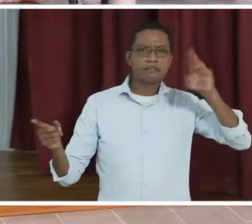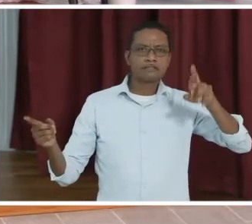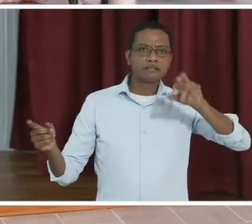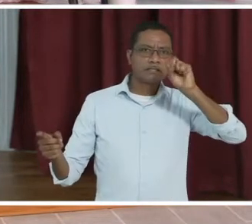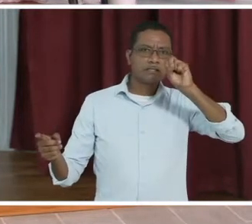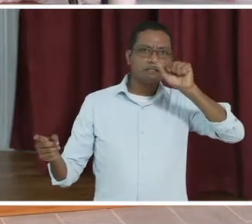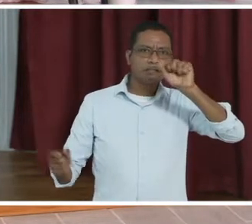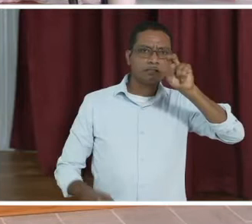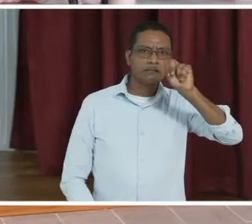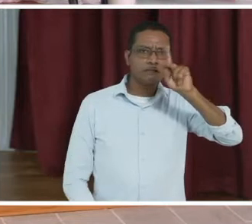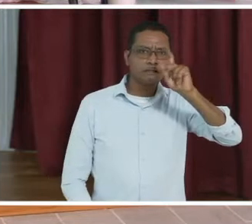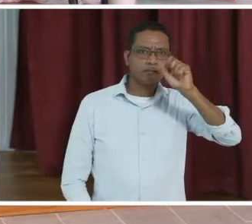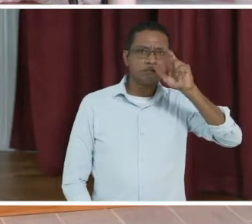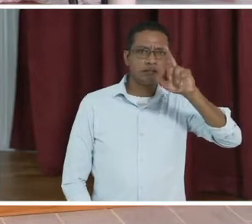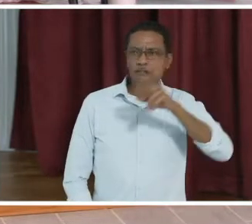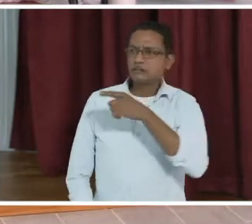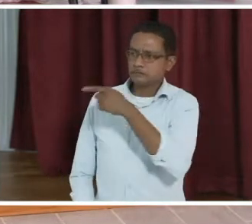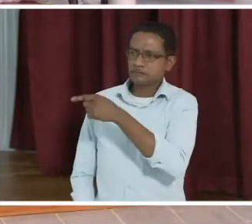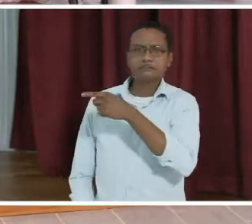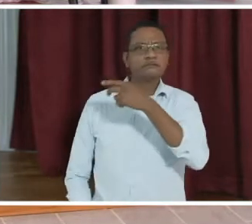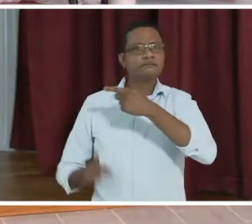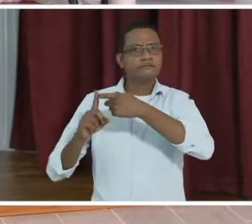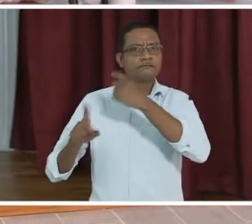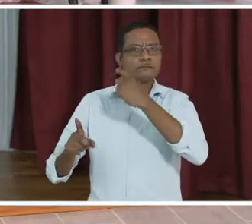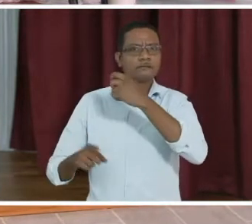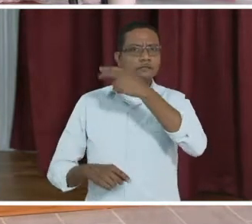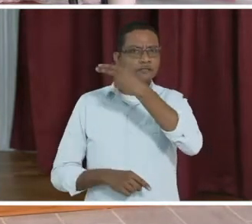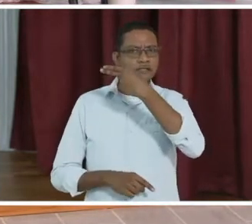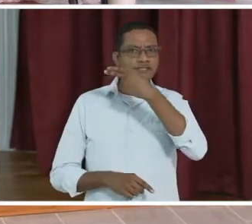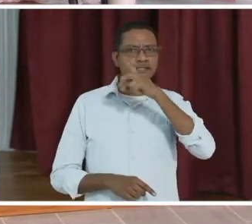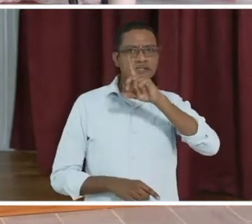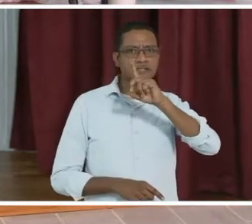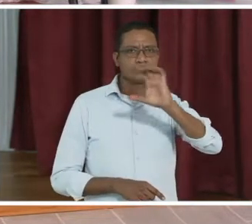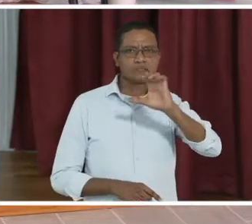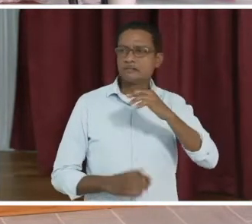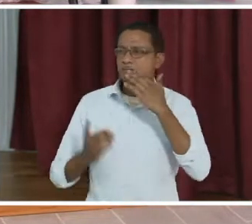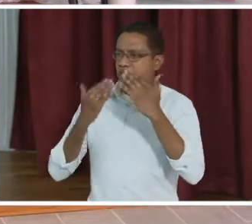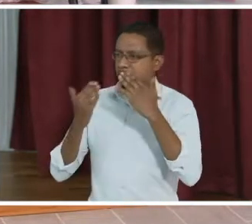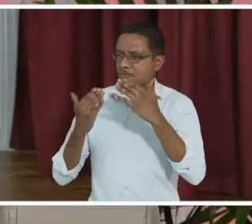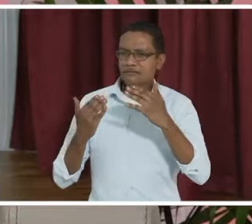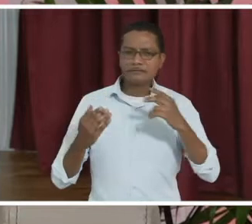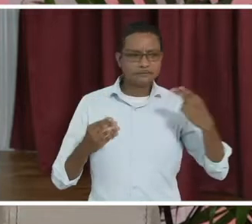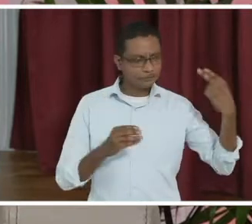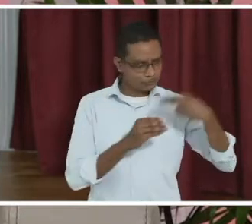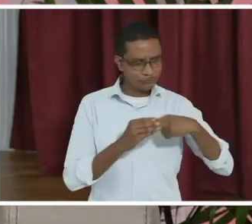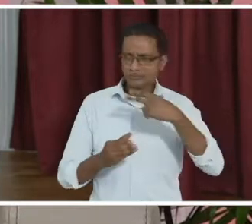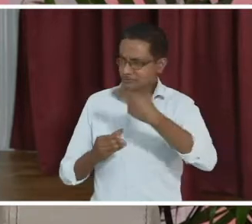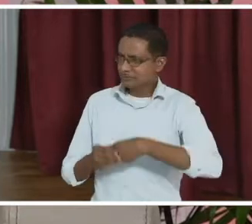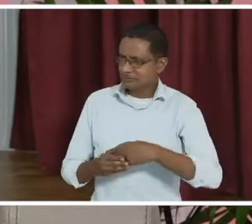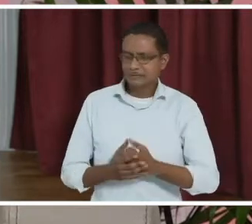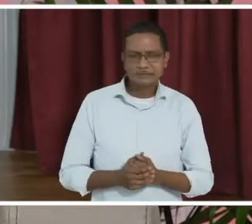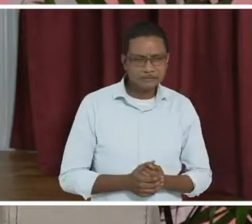HDC. Lady, gentlemen, thank you for joining me. Thanks for having us. Now, the first thing we're going to do is distinguish